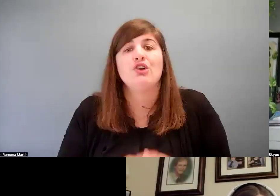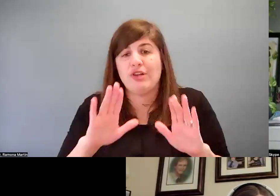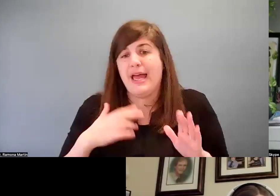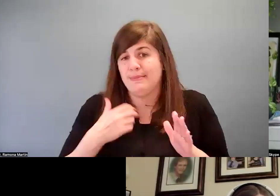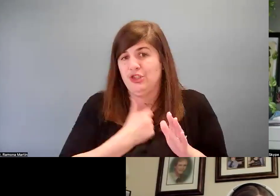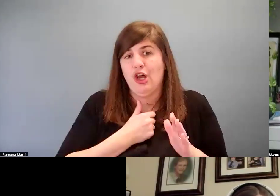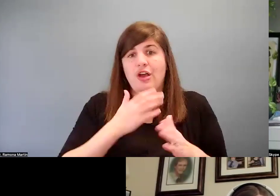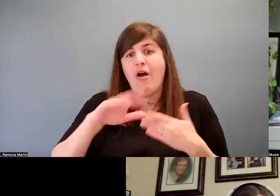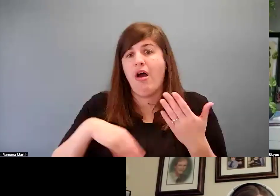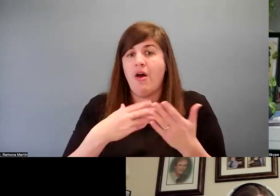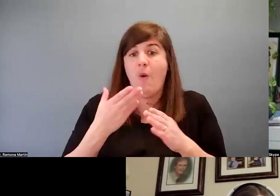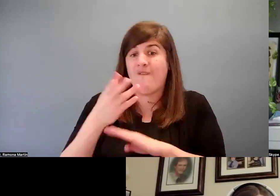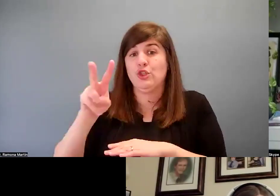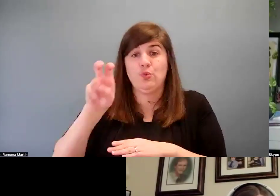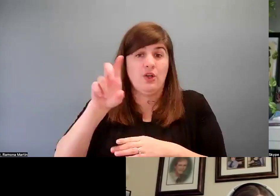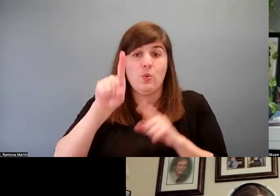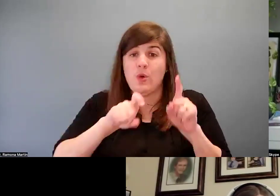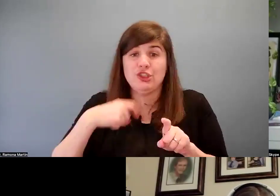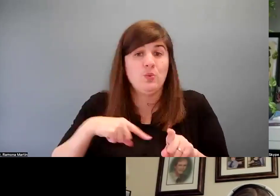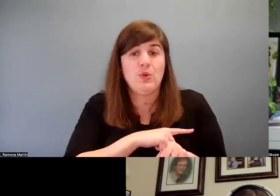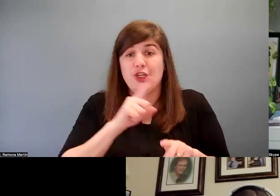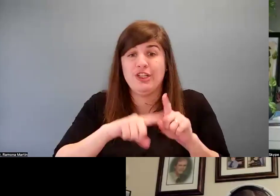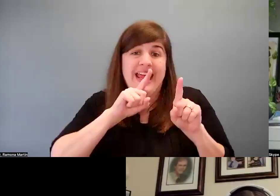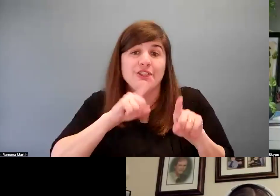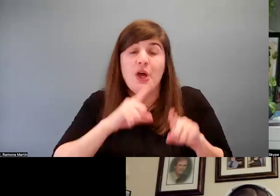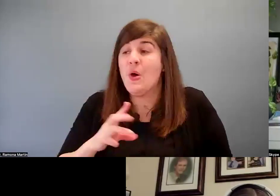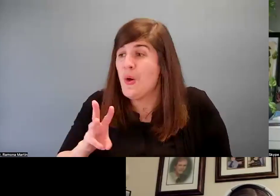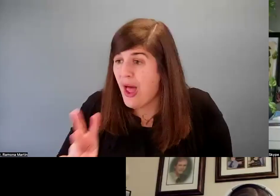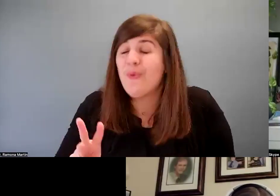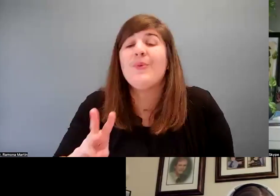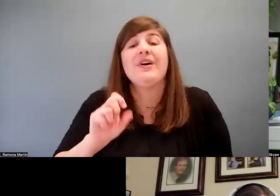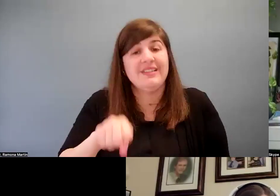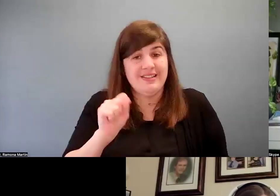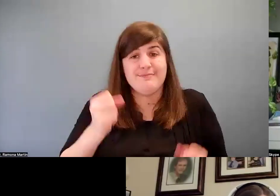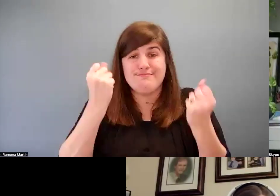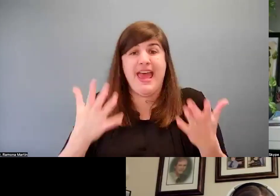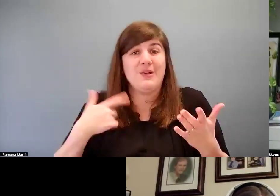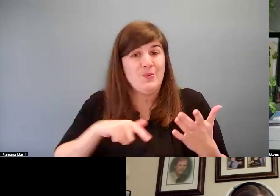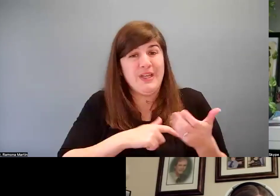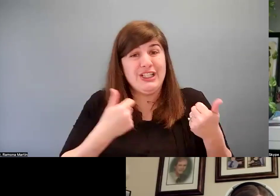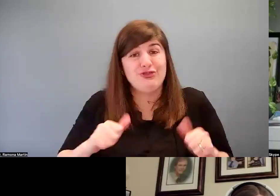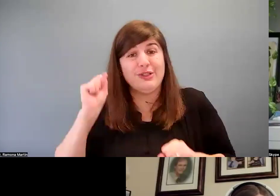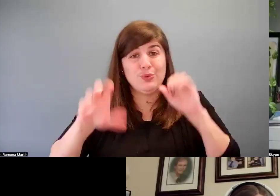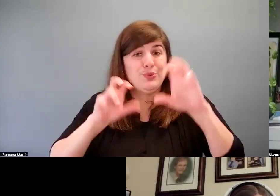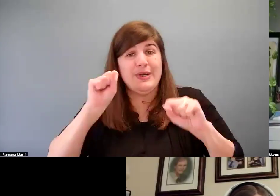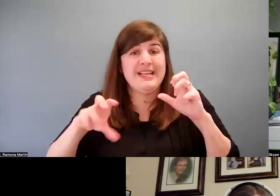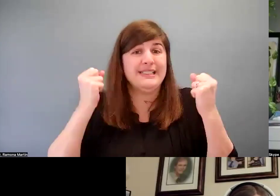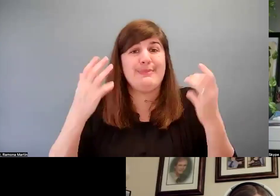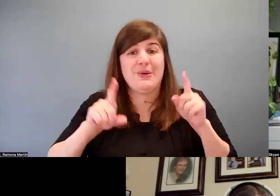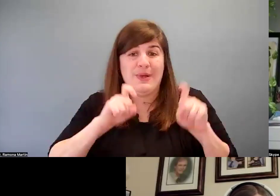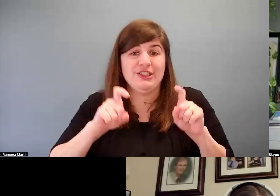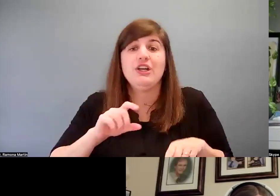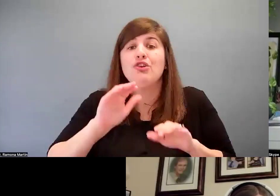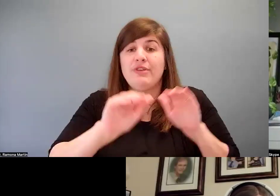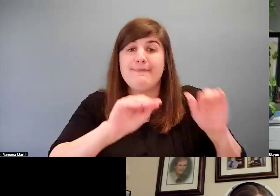to all the over 200 questions that we didn't get to. Oh my goodness. We got through as many as we could. But as a